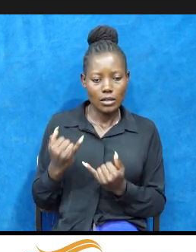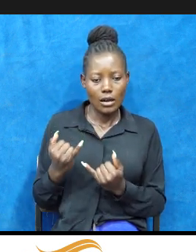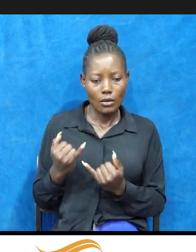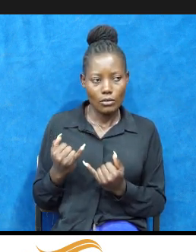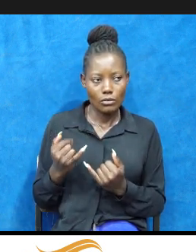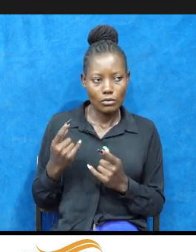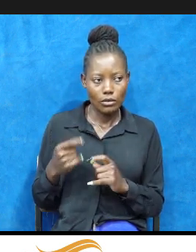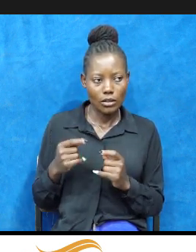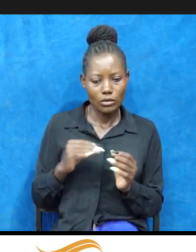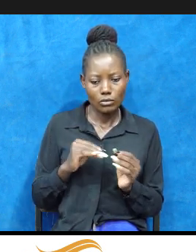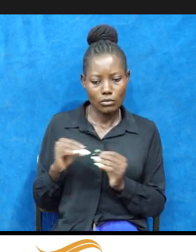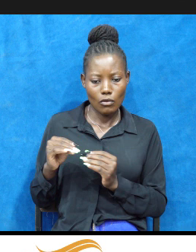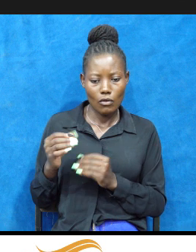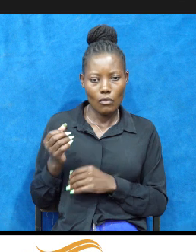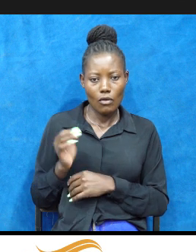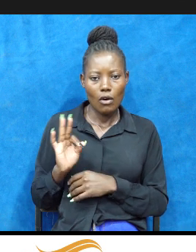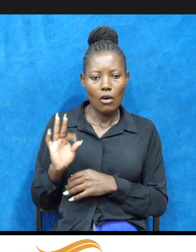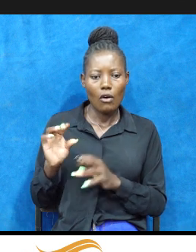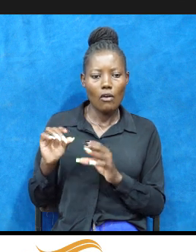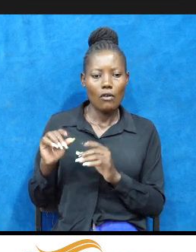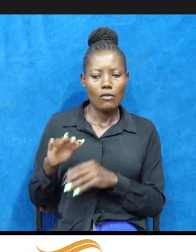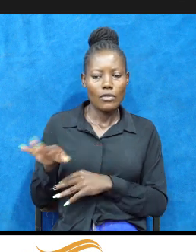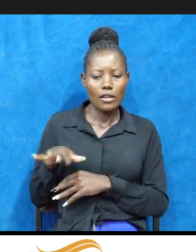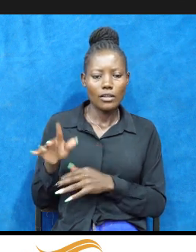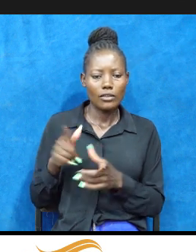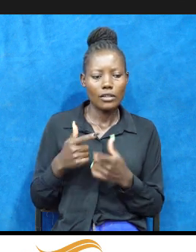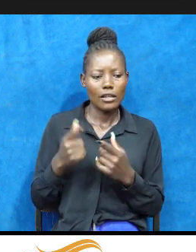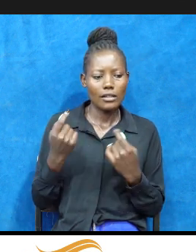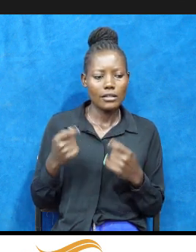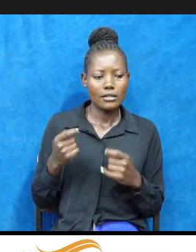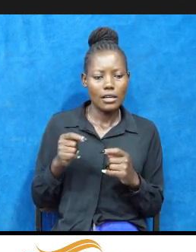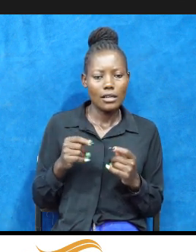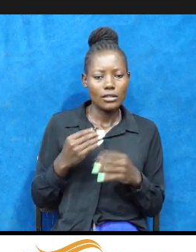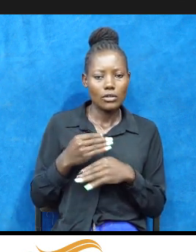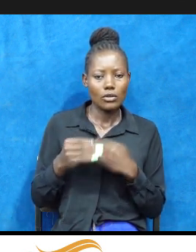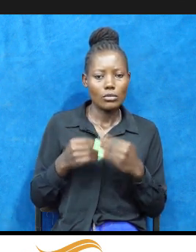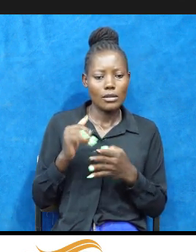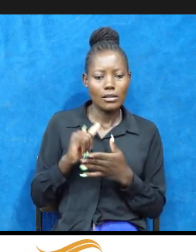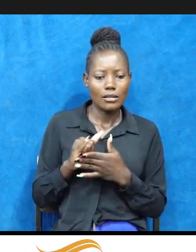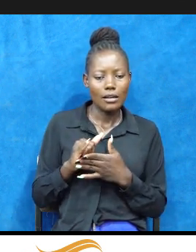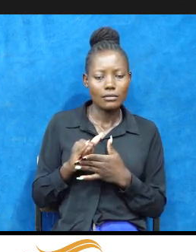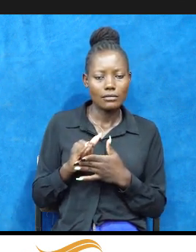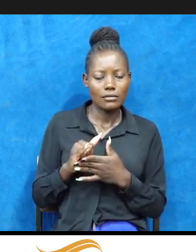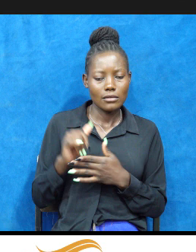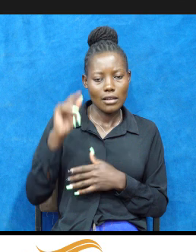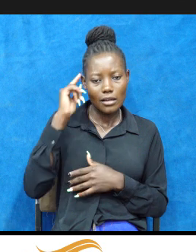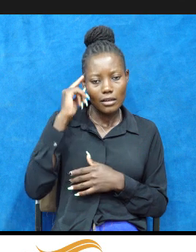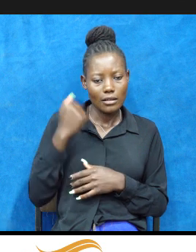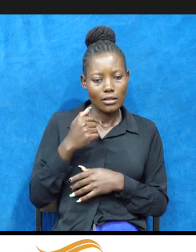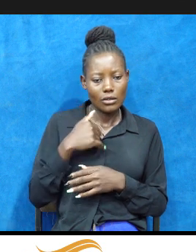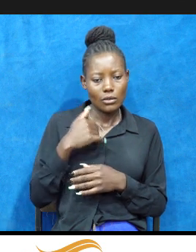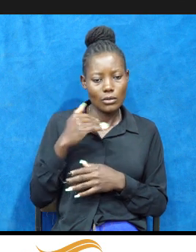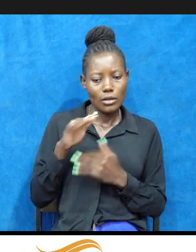the ground and trying to build that response in that athlete. And I think we all realize